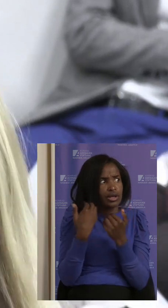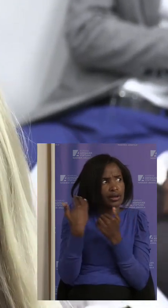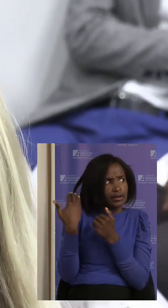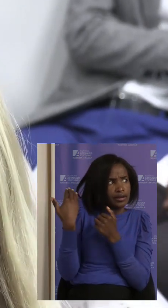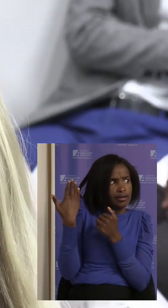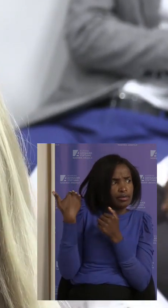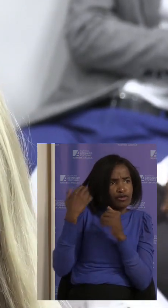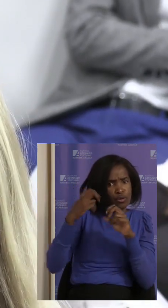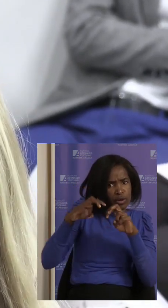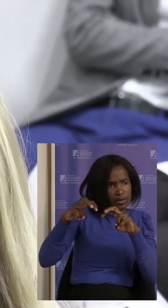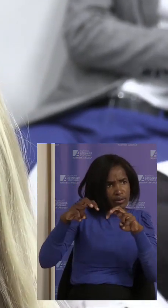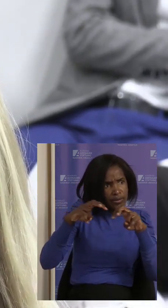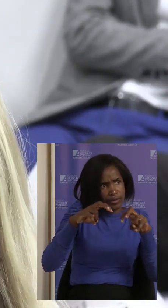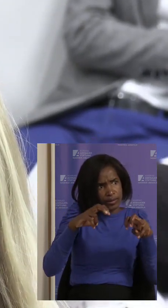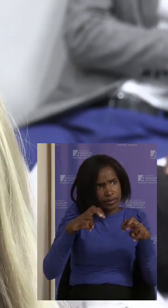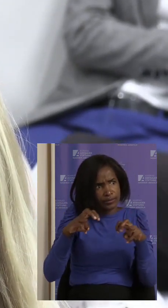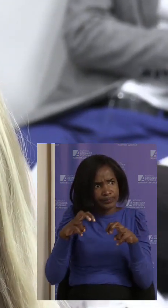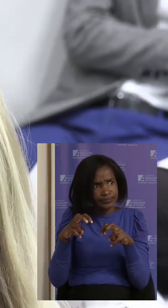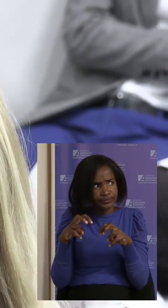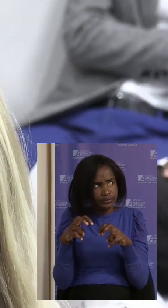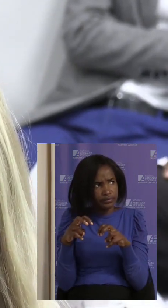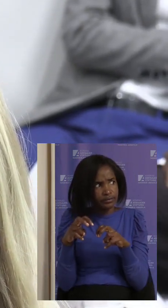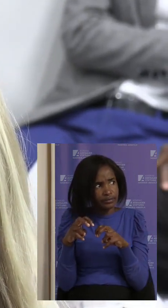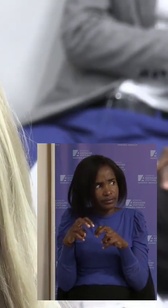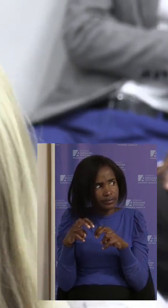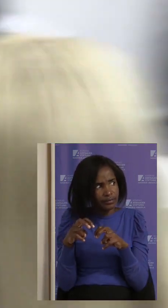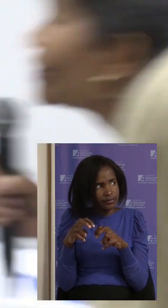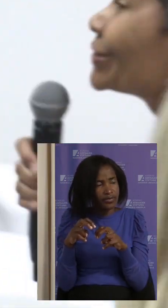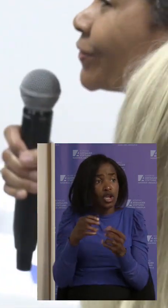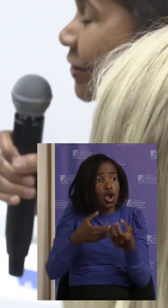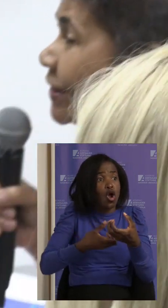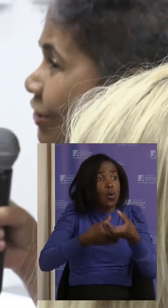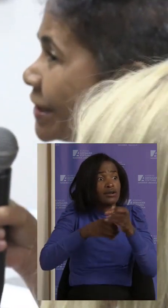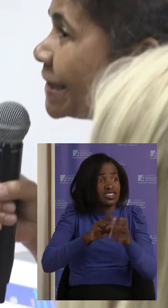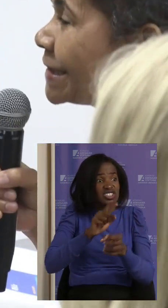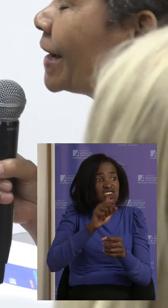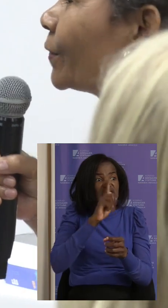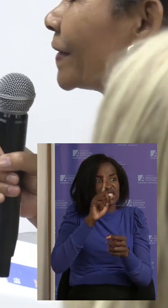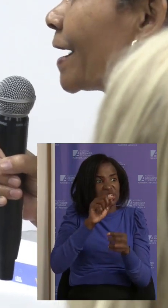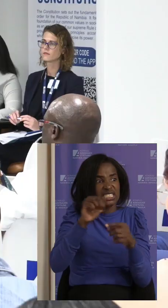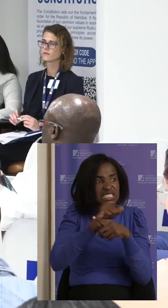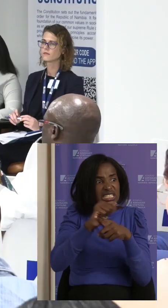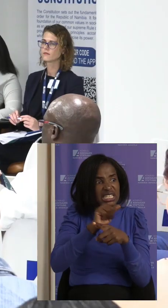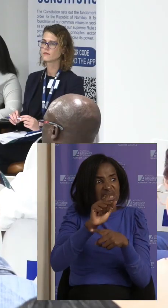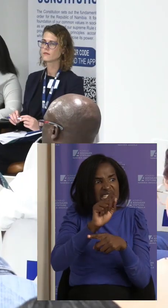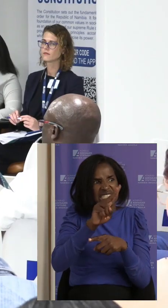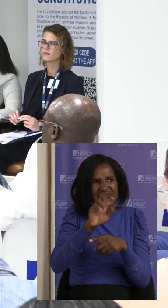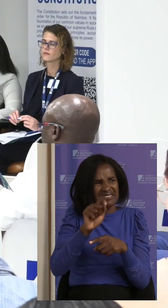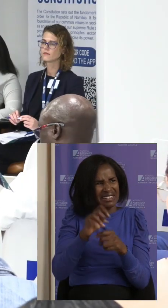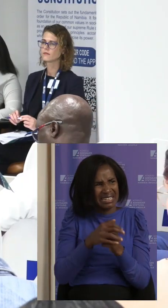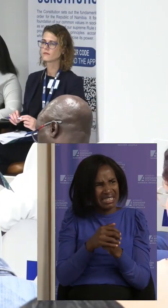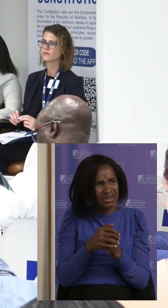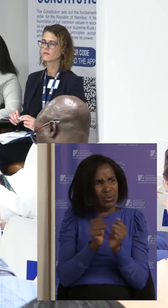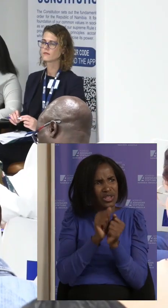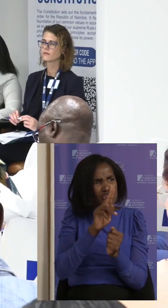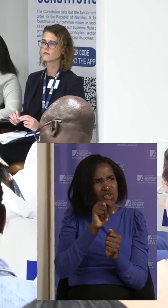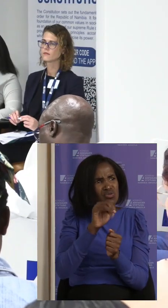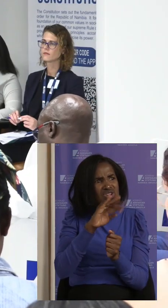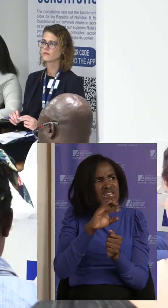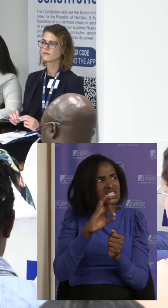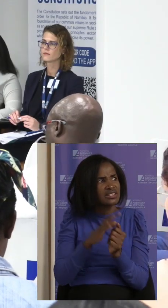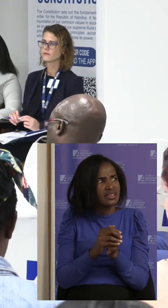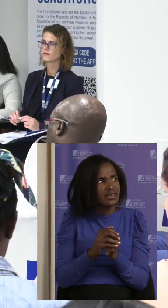an investigation into the qualifications of TVET teachers with the help of UNICEF, and we found that there